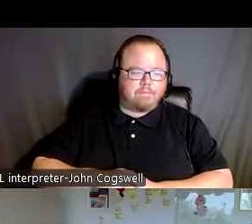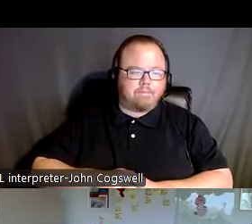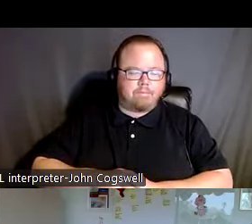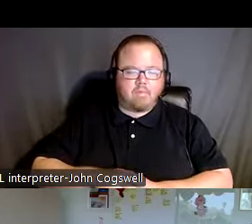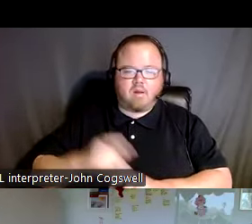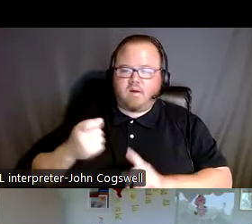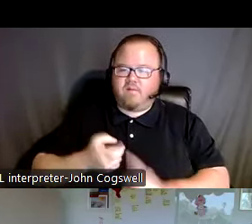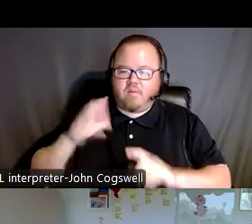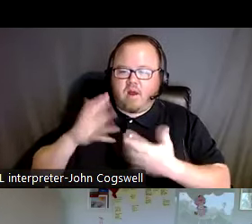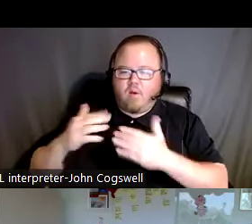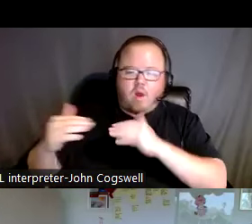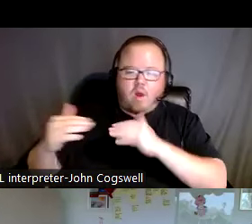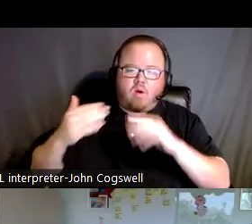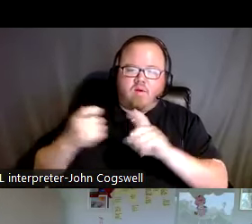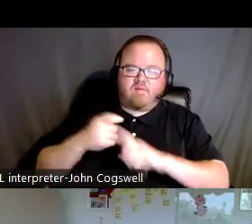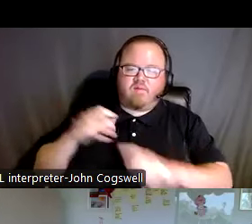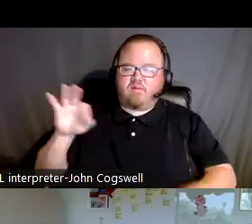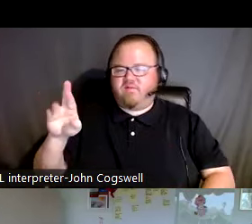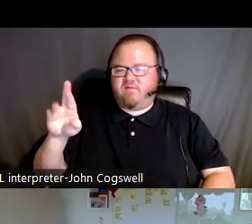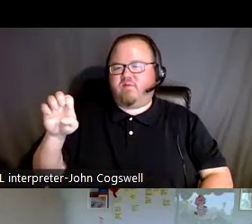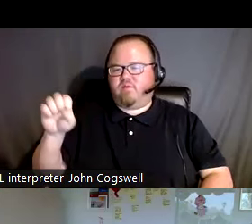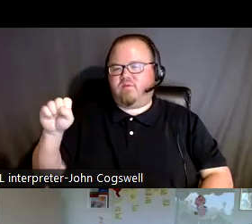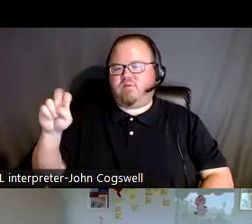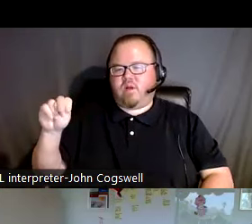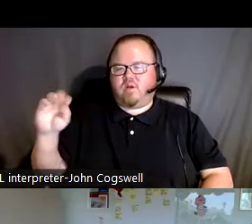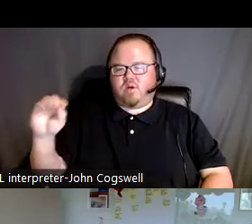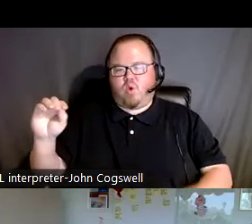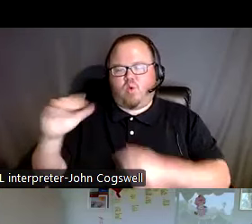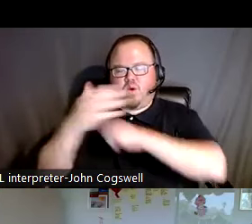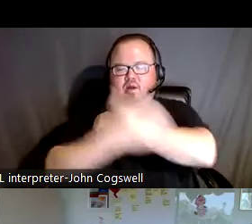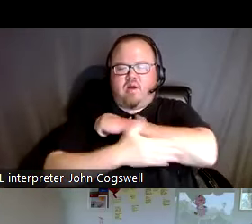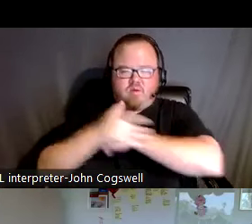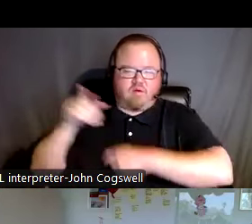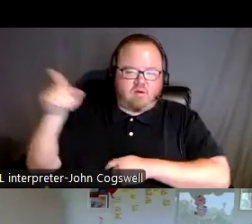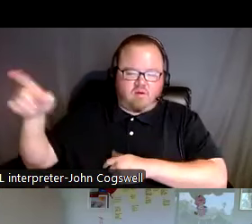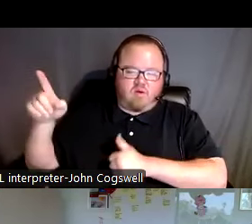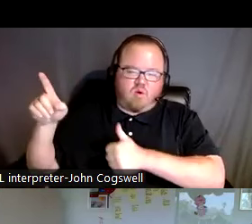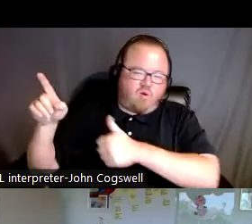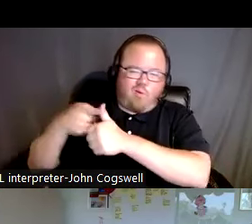from our colleagues over at Fresno County. They originally